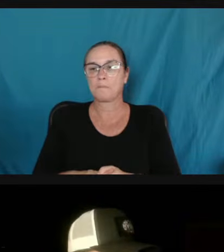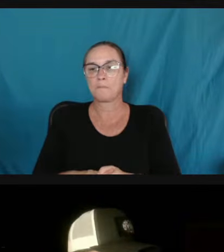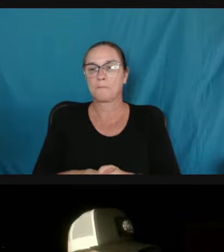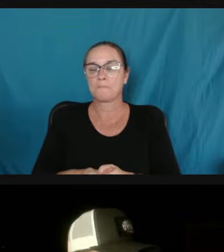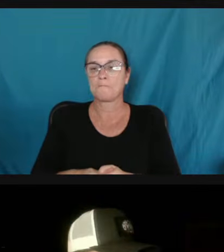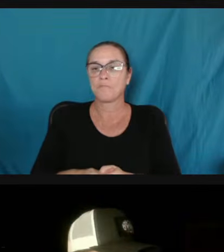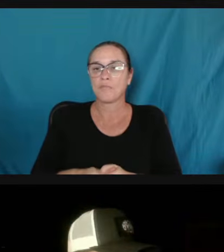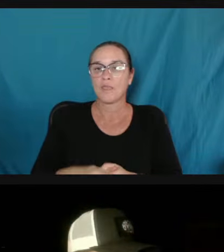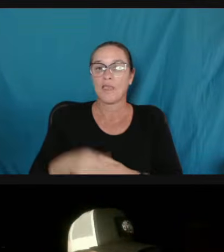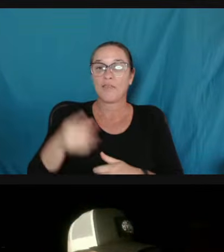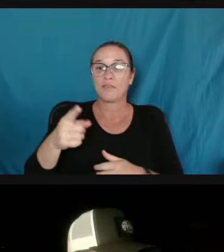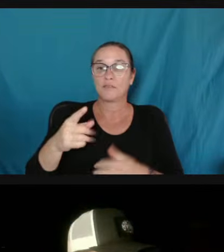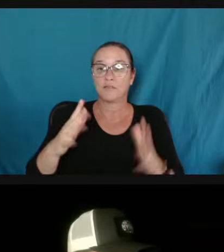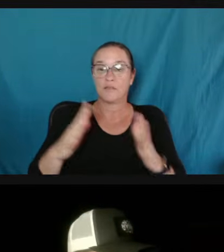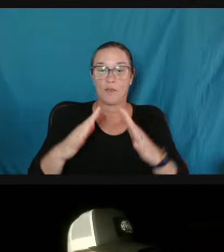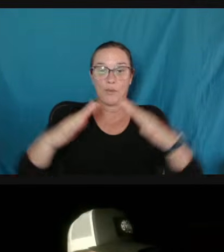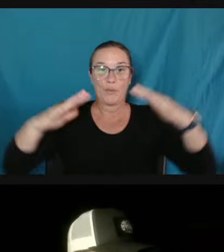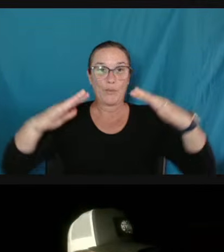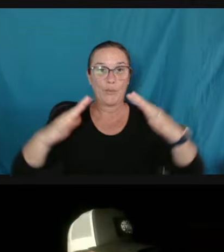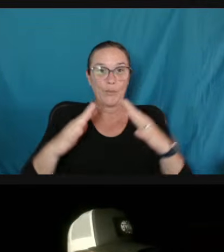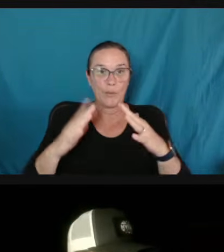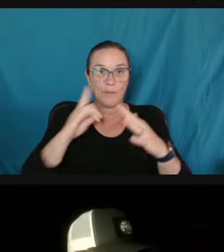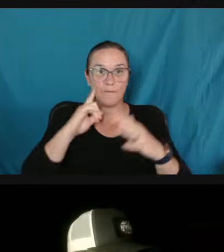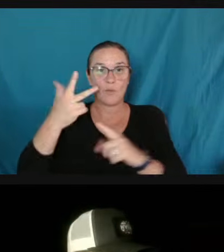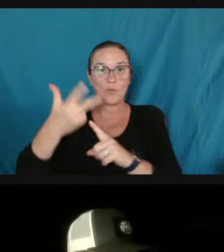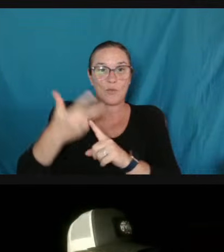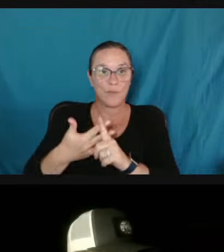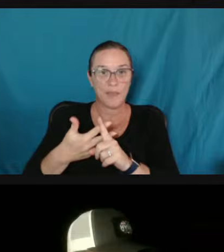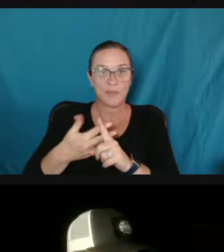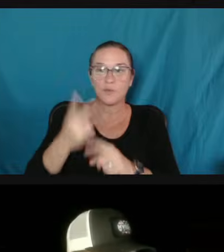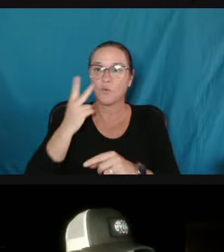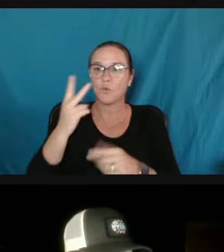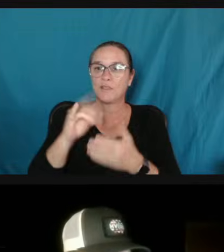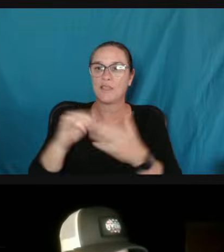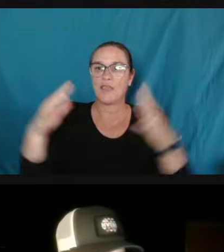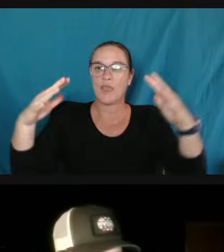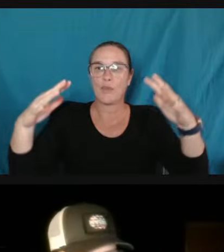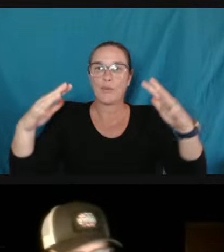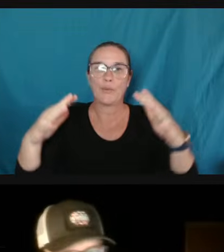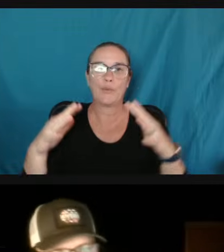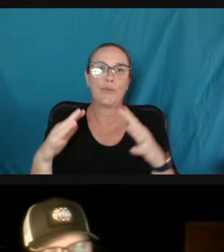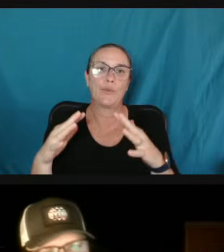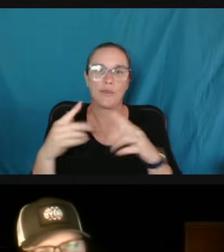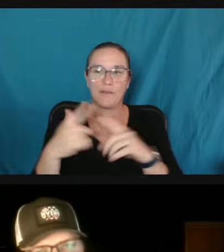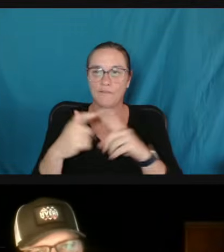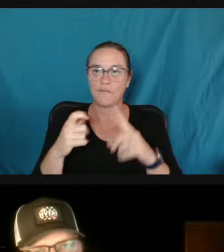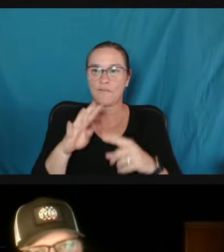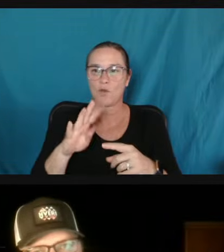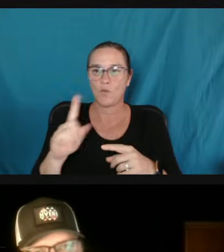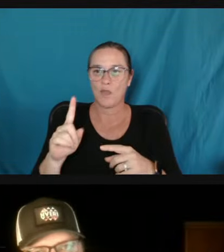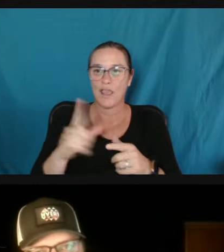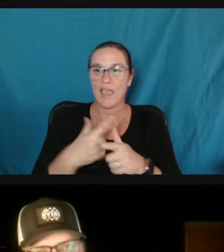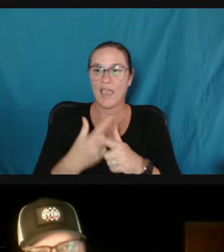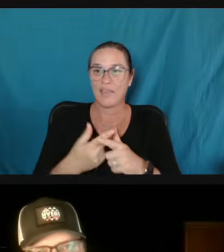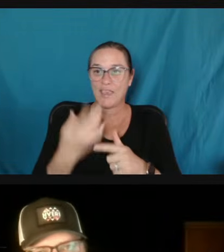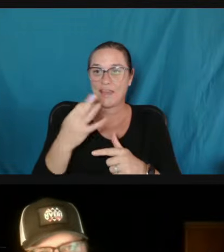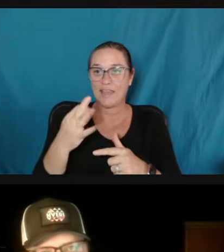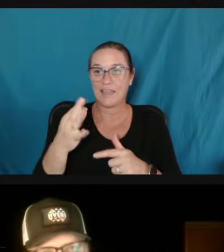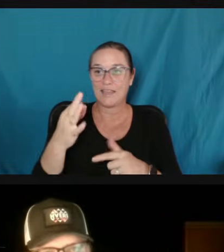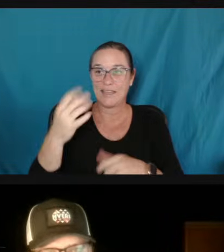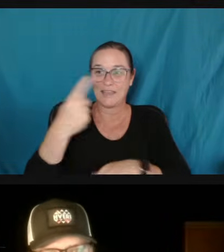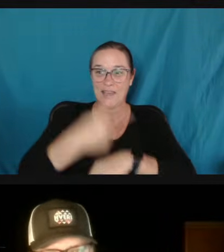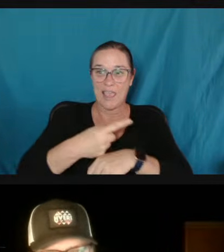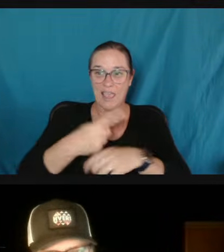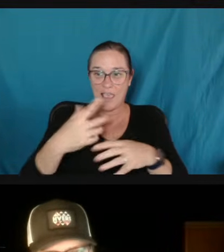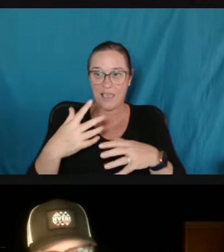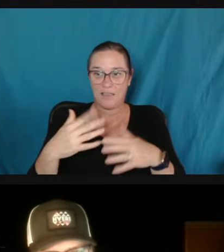at the summit, you see here the deflation of episode 41 and the 19-day recovery thus far